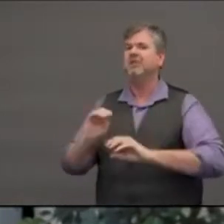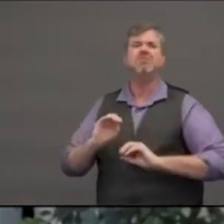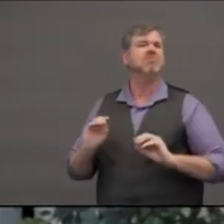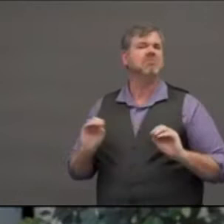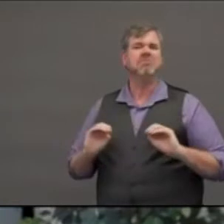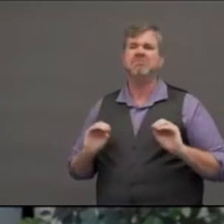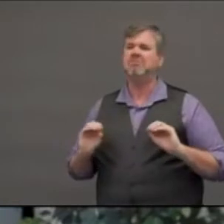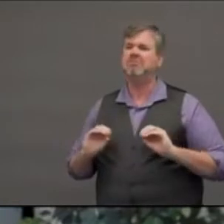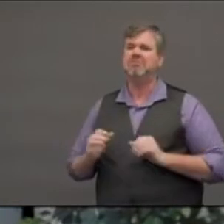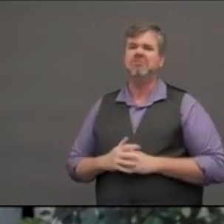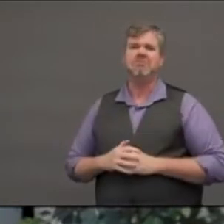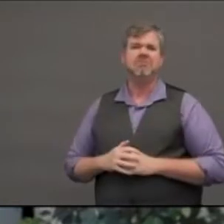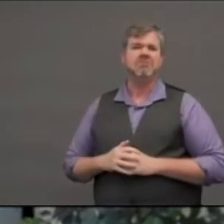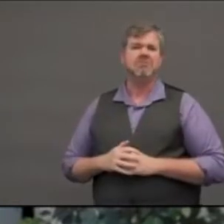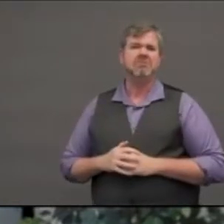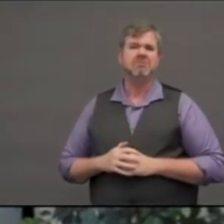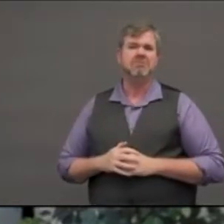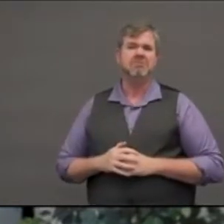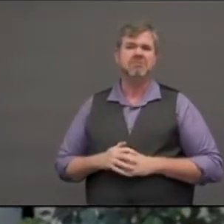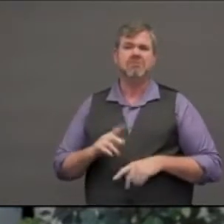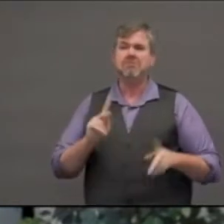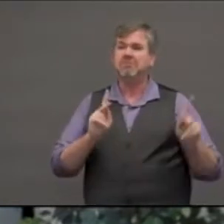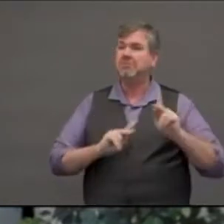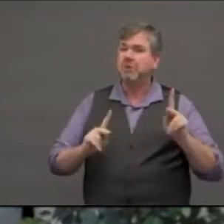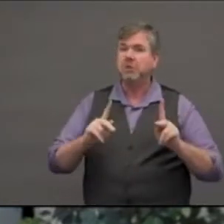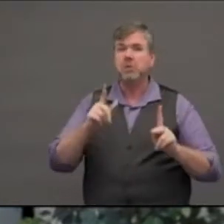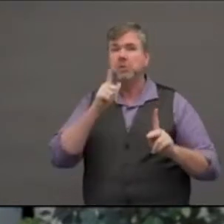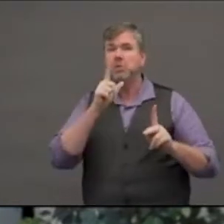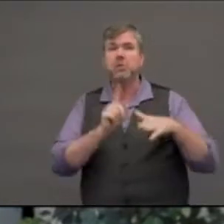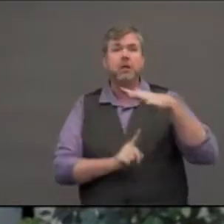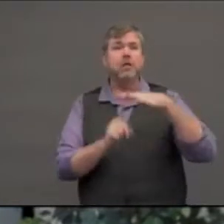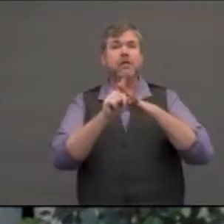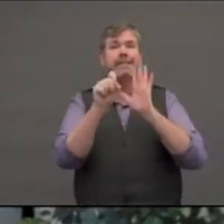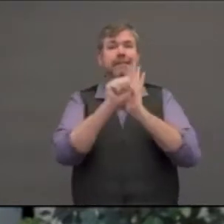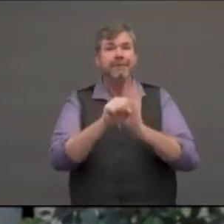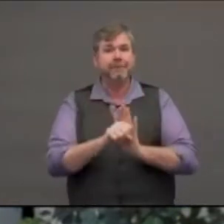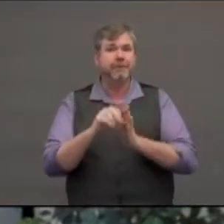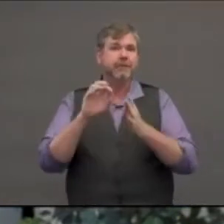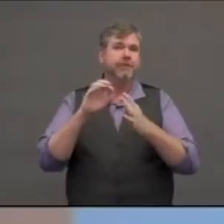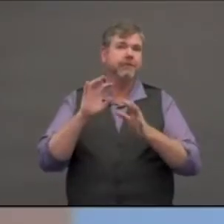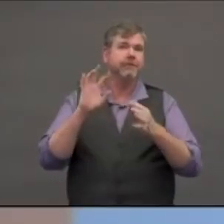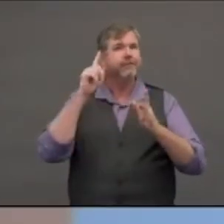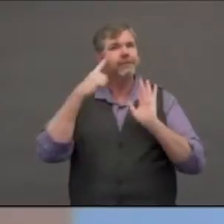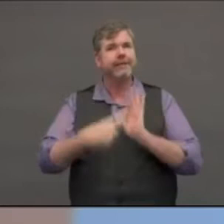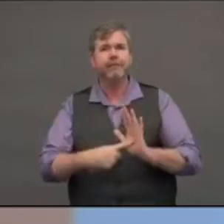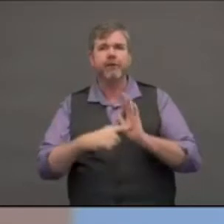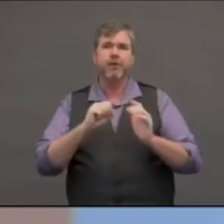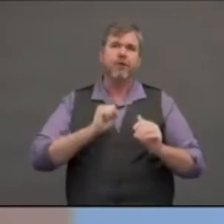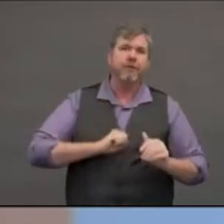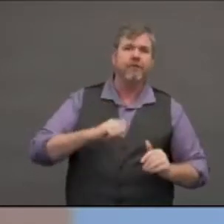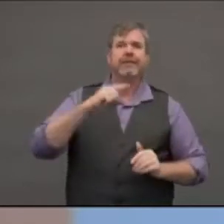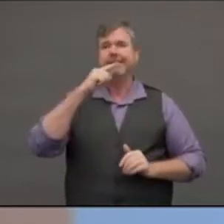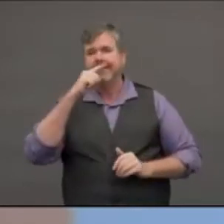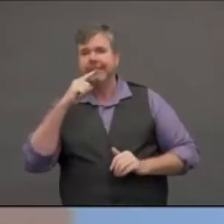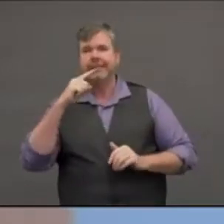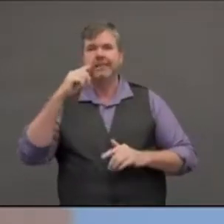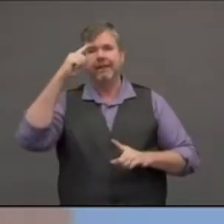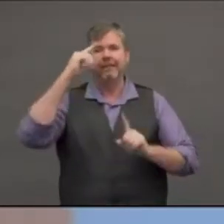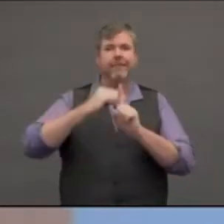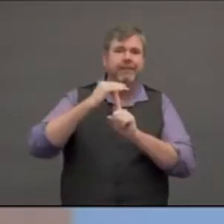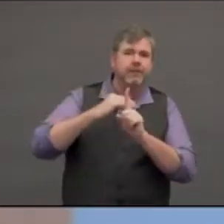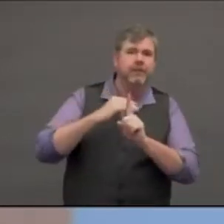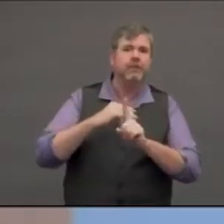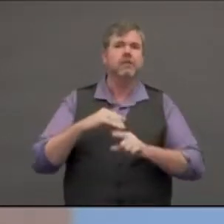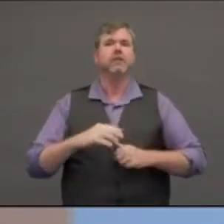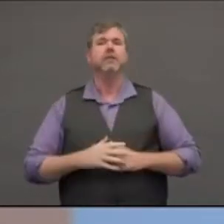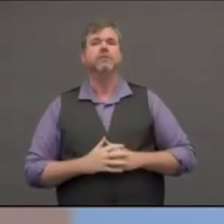individuals are the ones that are symptomatic, others that are within close contact of somebody who is